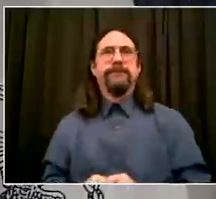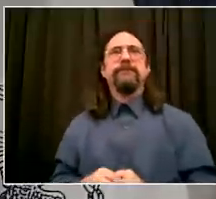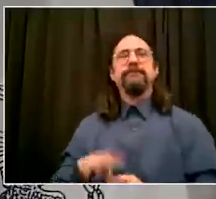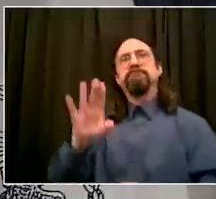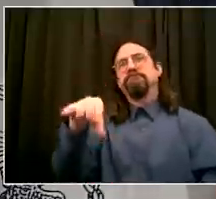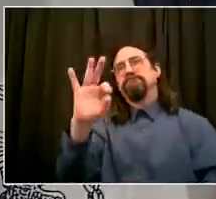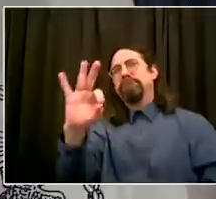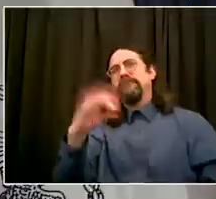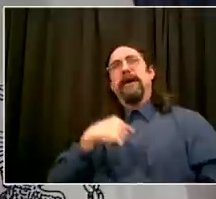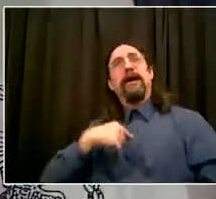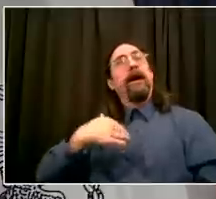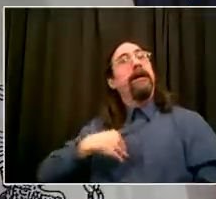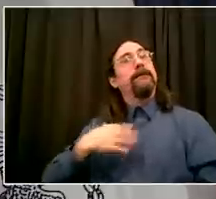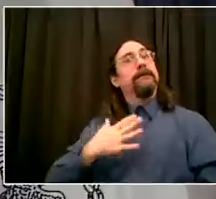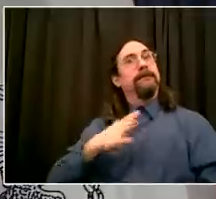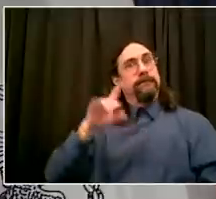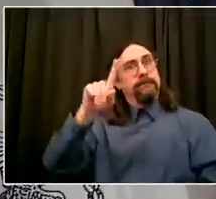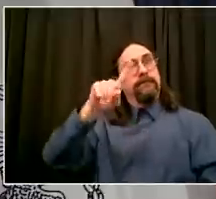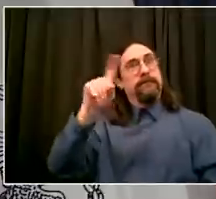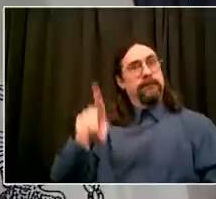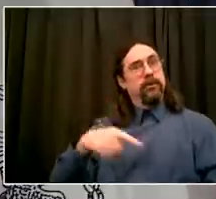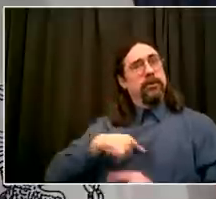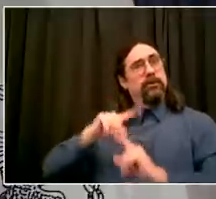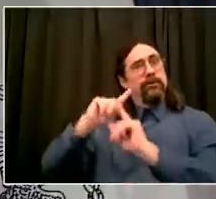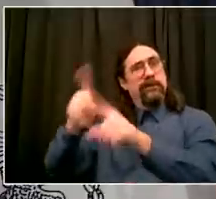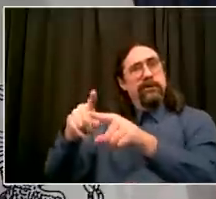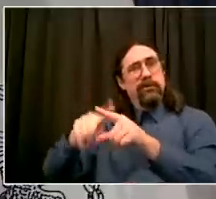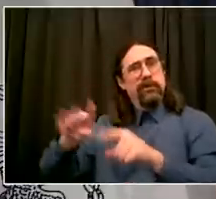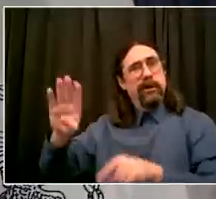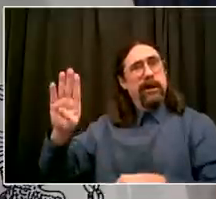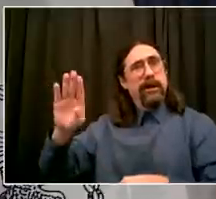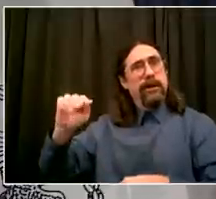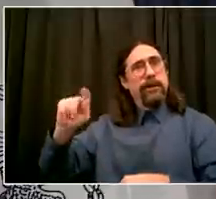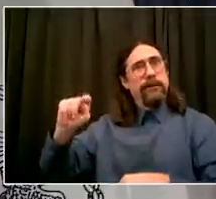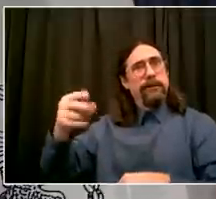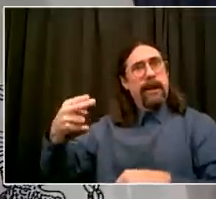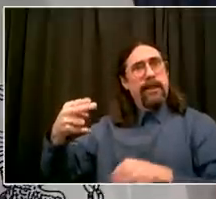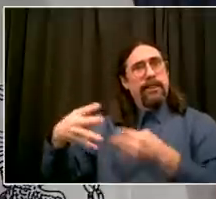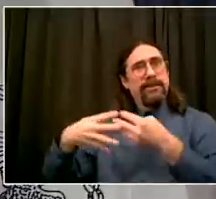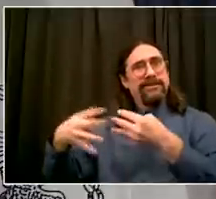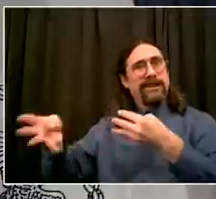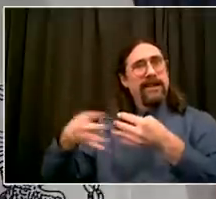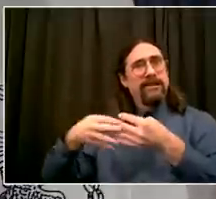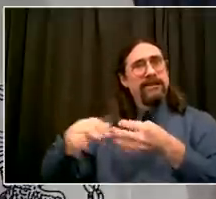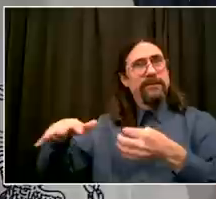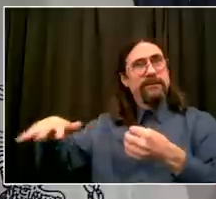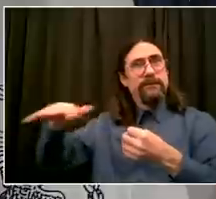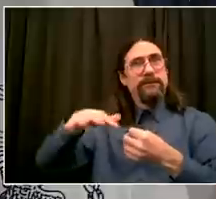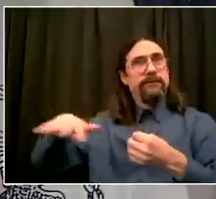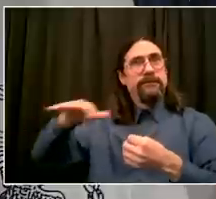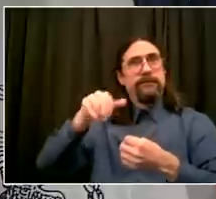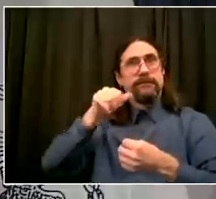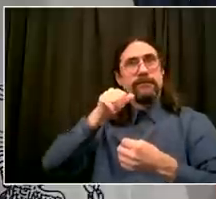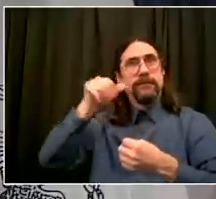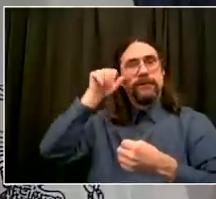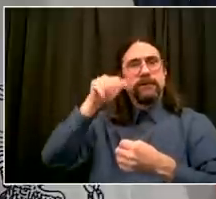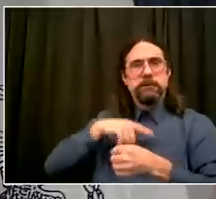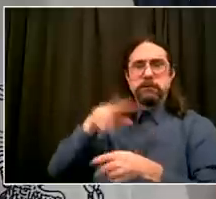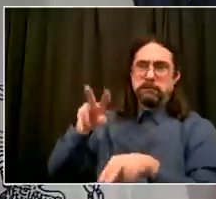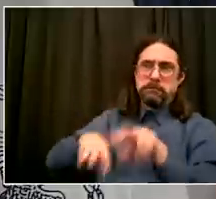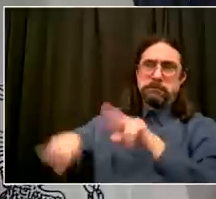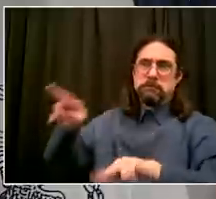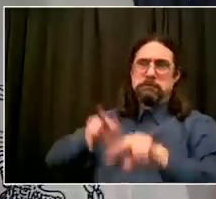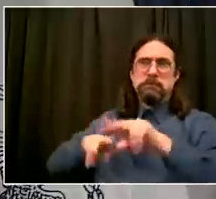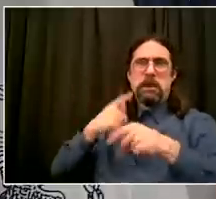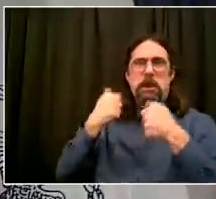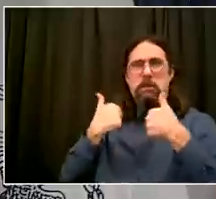vaccinations they intend to give up there. It was pretty quiet. It was advertised that being at the industrial site, it